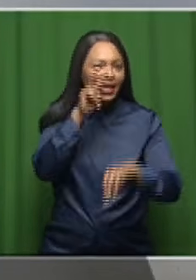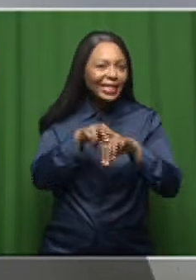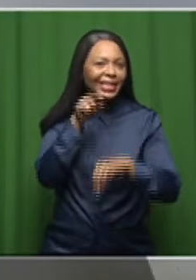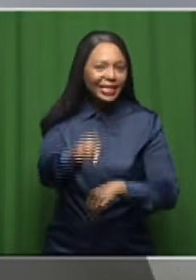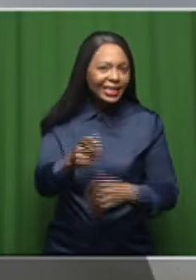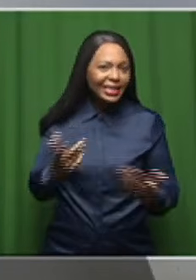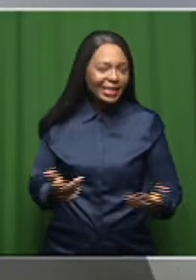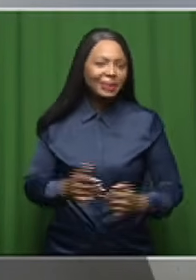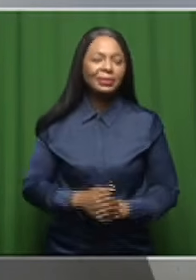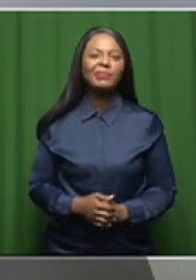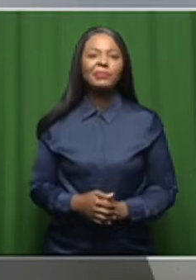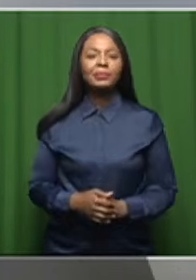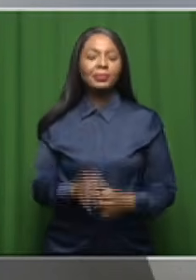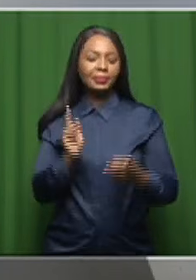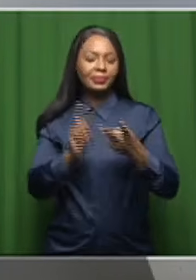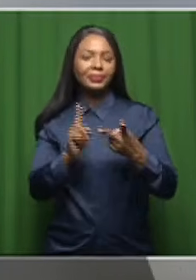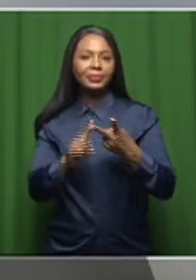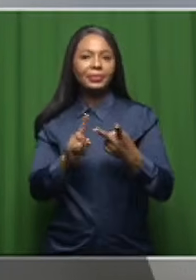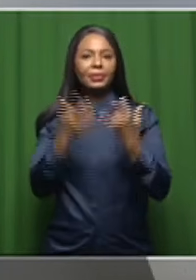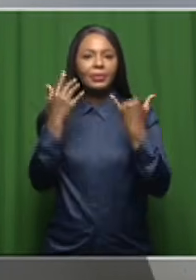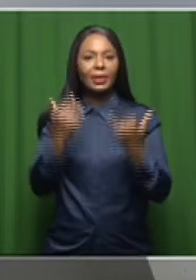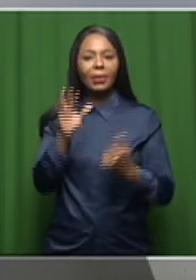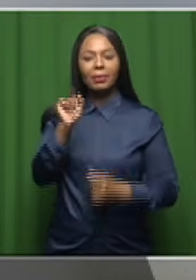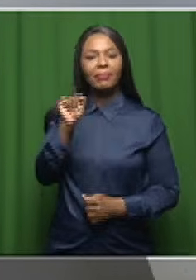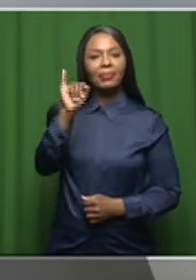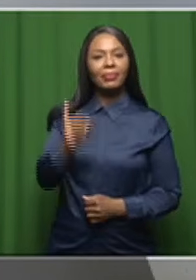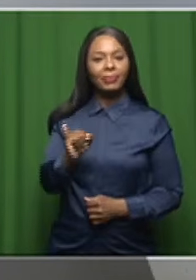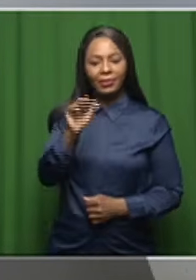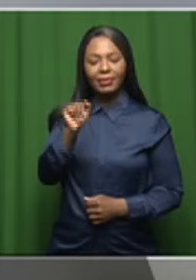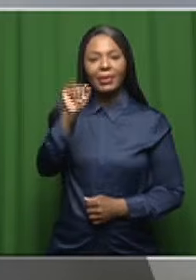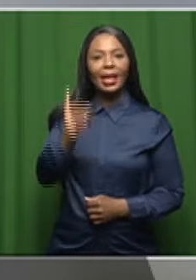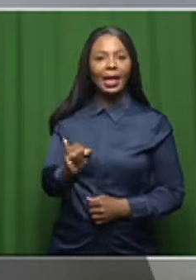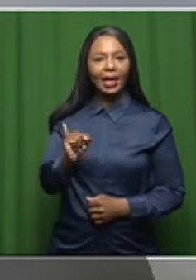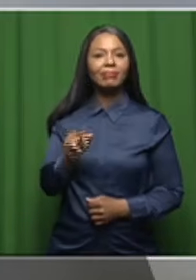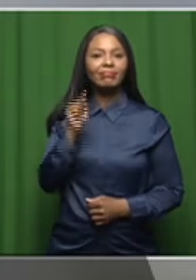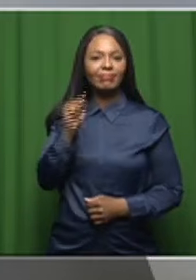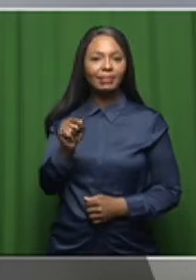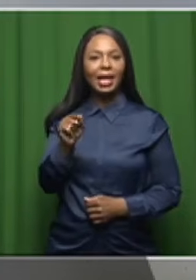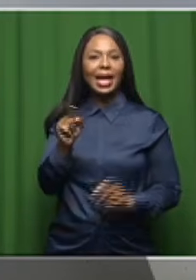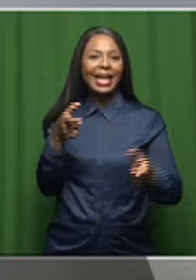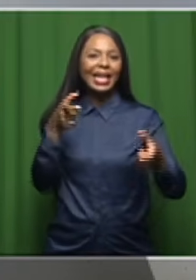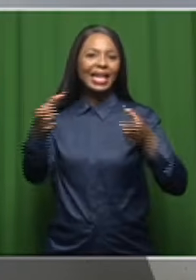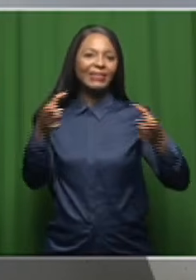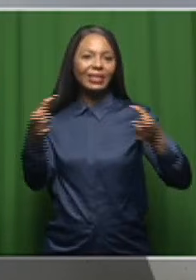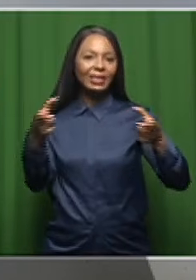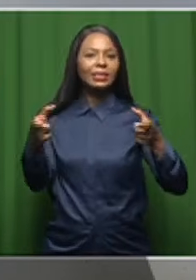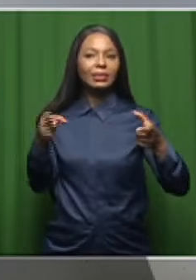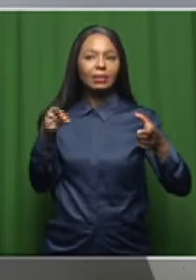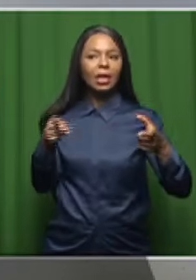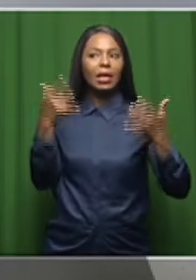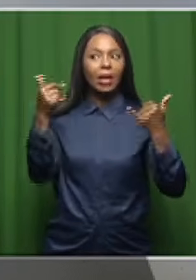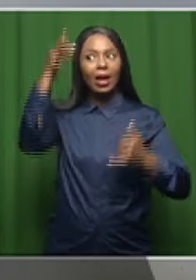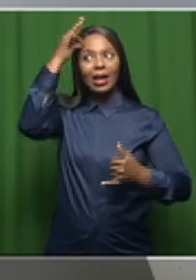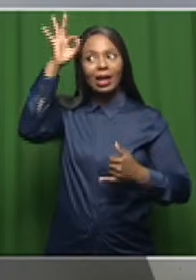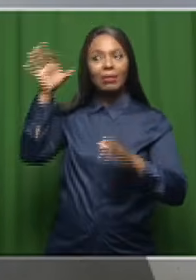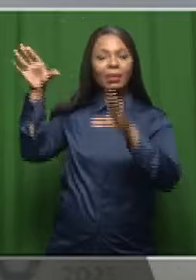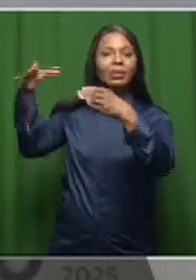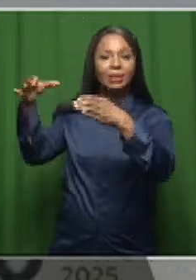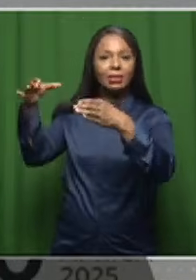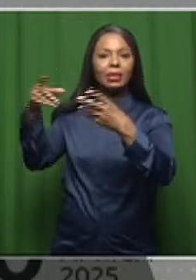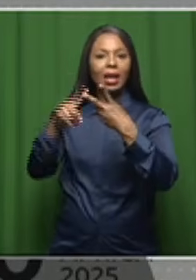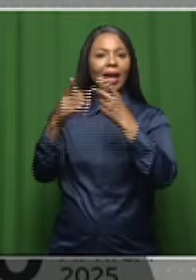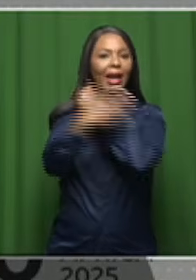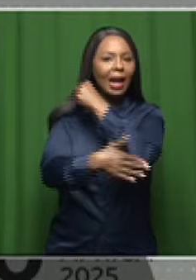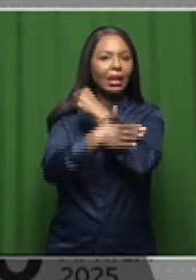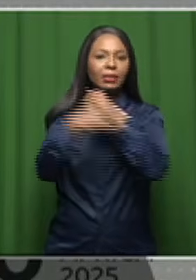issue of artificial governance, artificial intelligence governance. Government needs to come together, the countries need to come together and come up